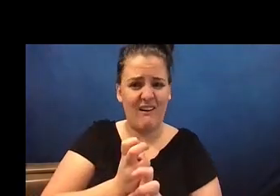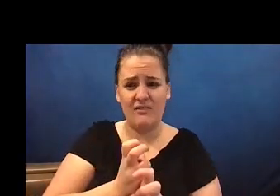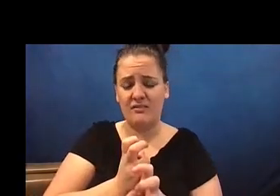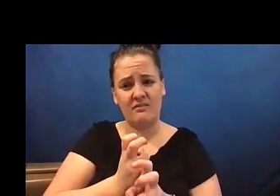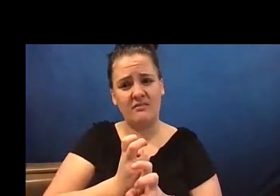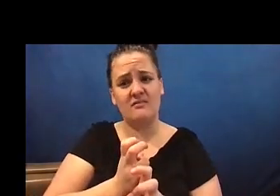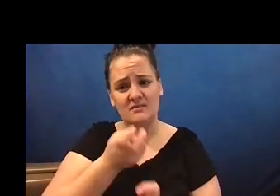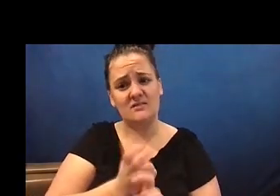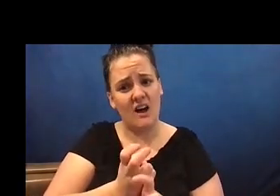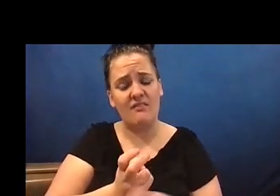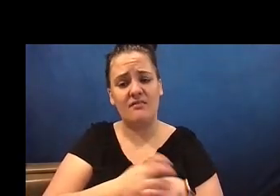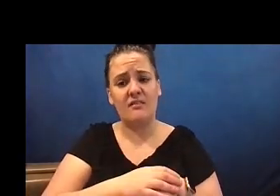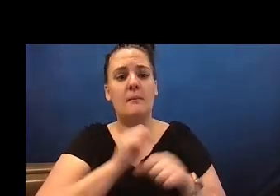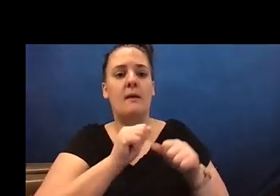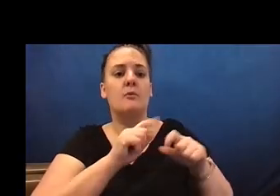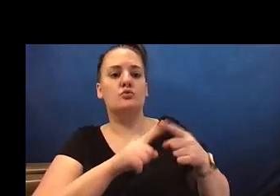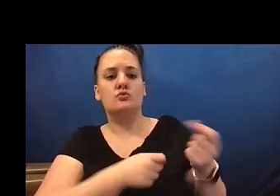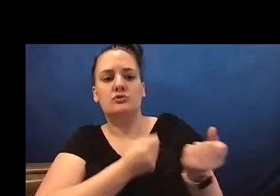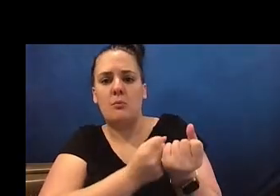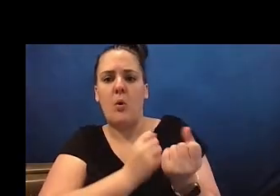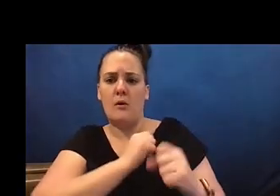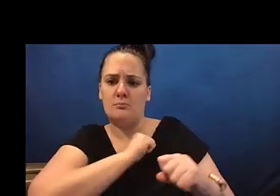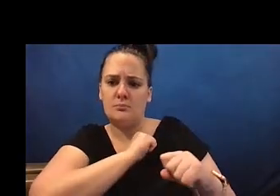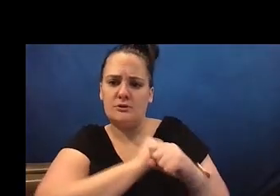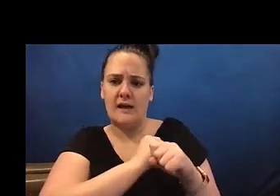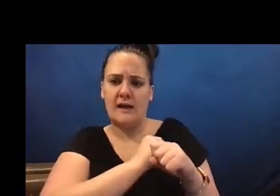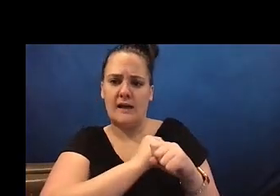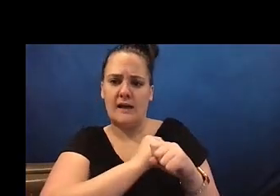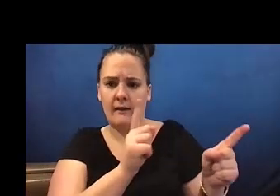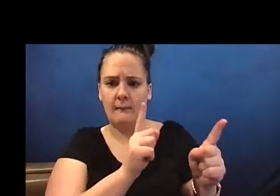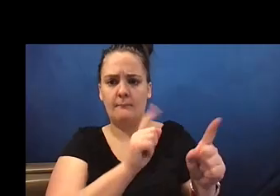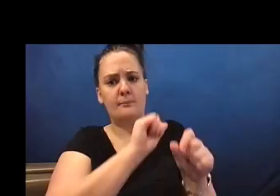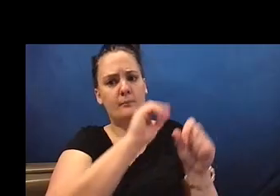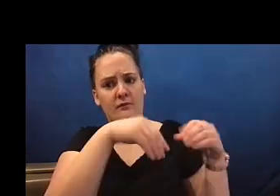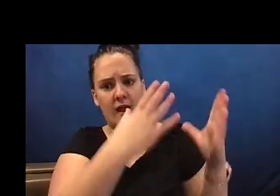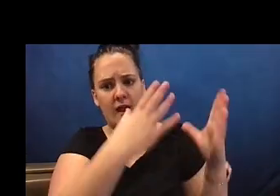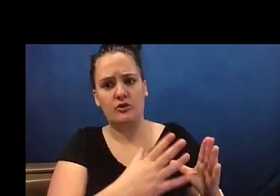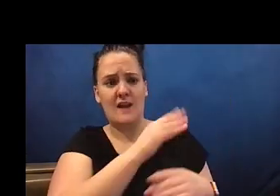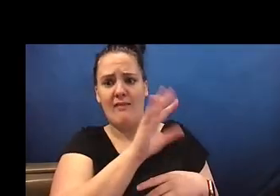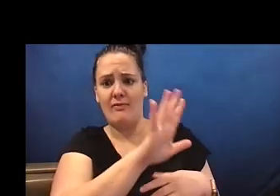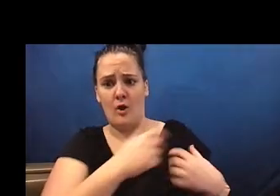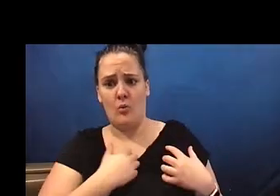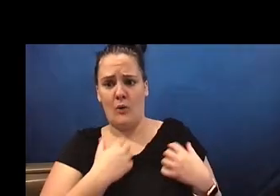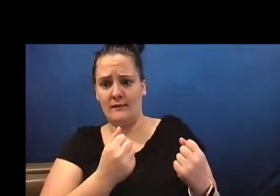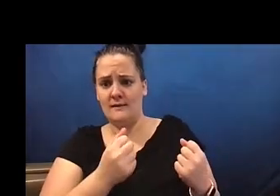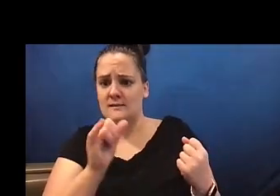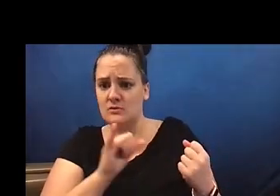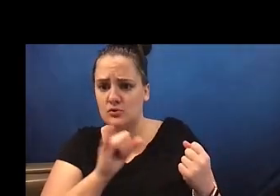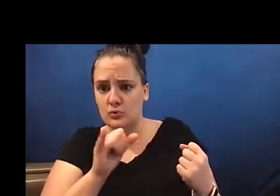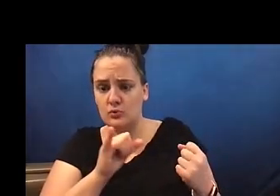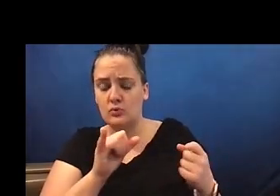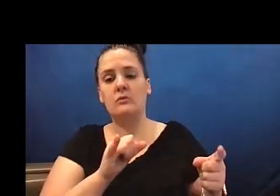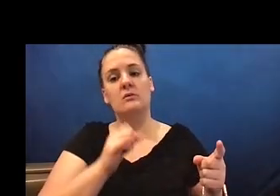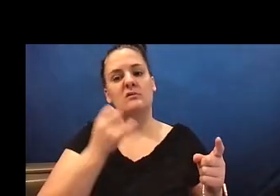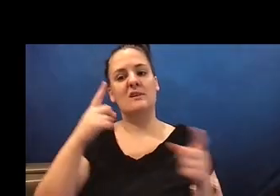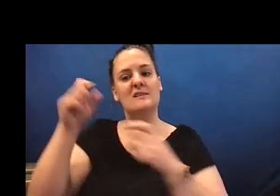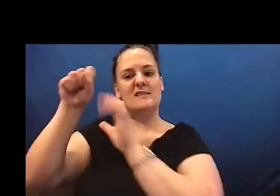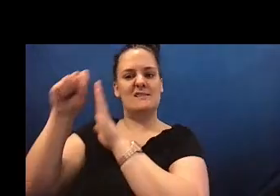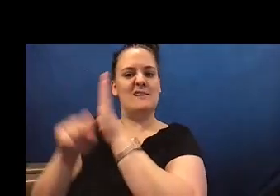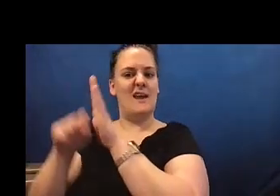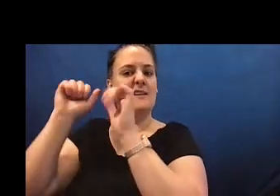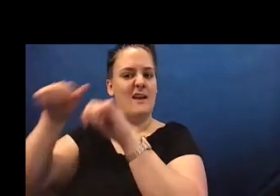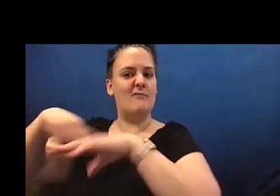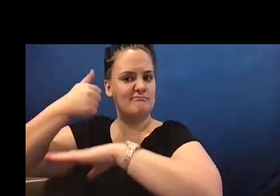able to support and protect our providers and also support their wellness, there are opportunities at the state level that could take